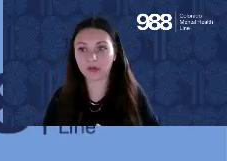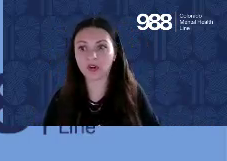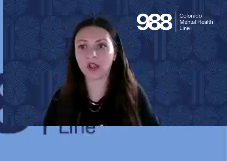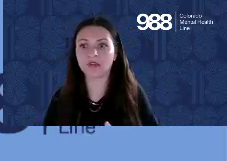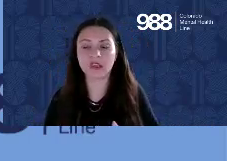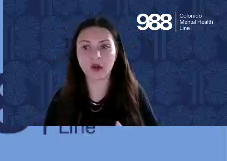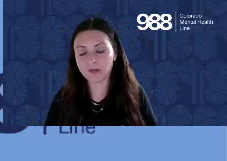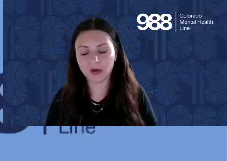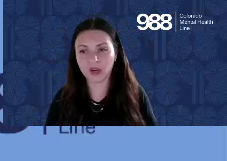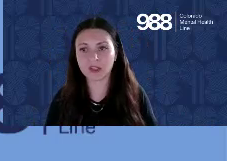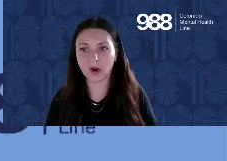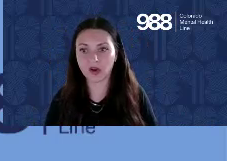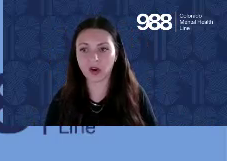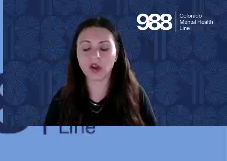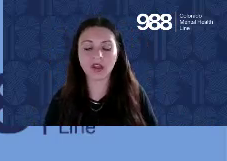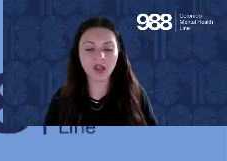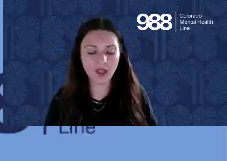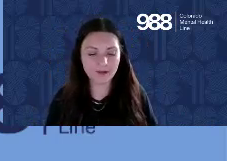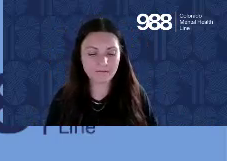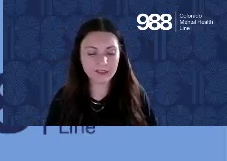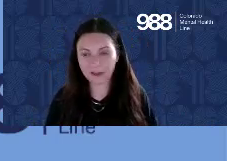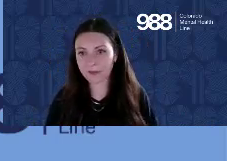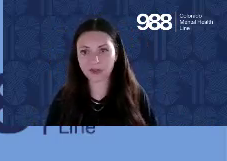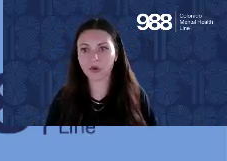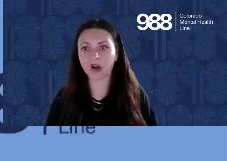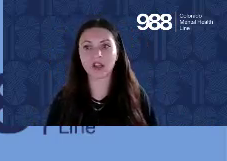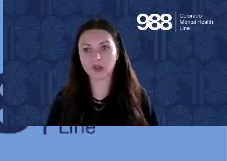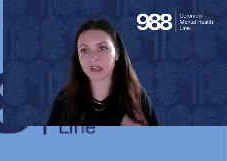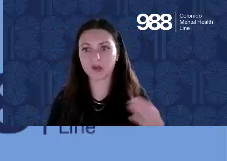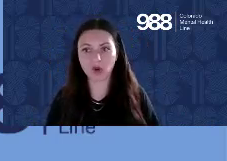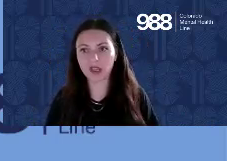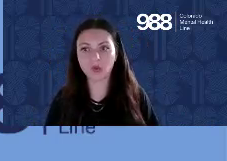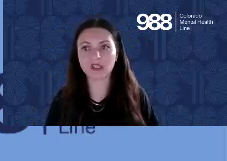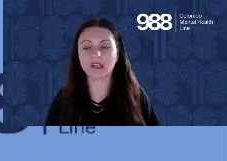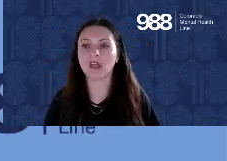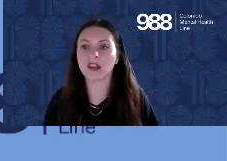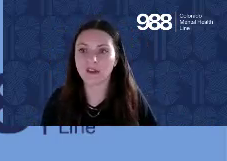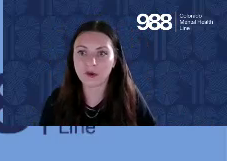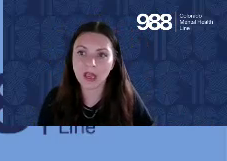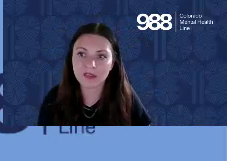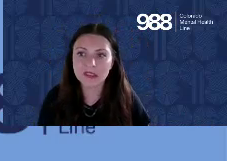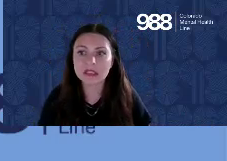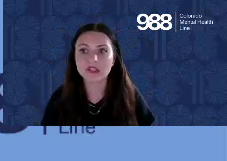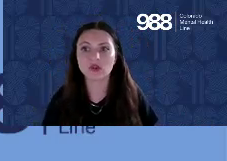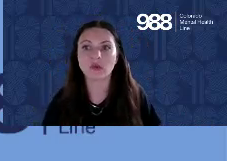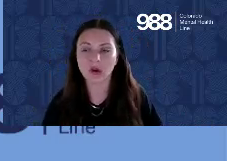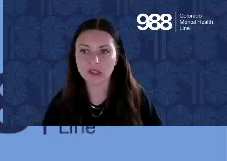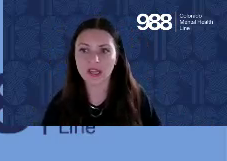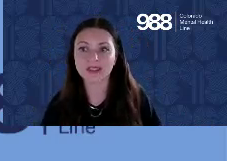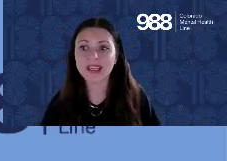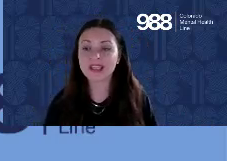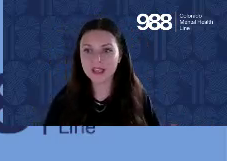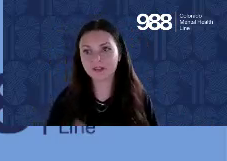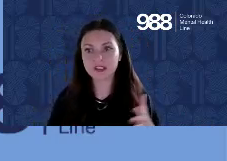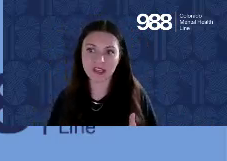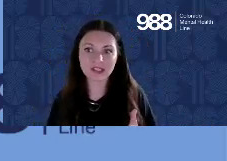onboard several of the Rocky Mountain Crisis Partner staff members who are interested in working. We did a lot of effort behind the scenes to